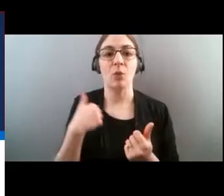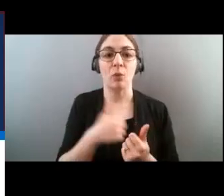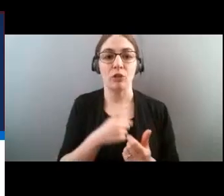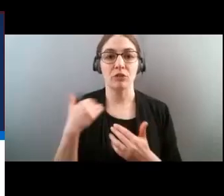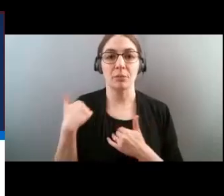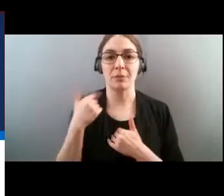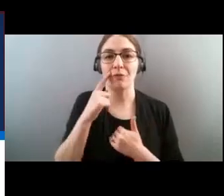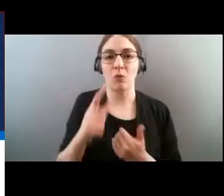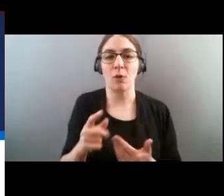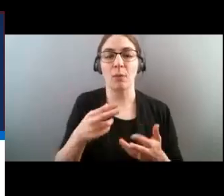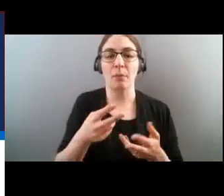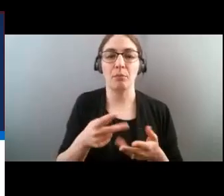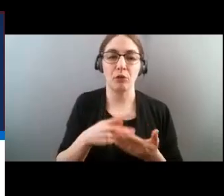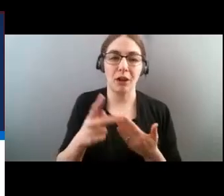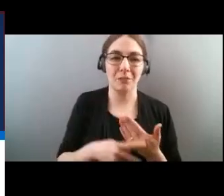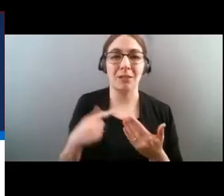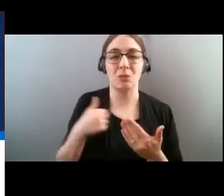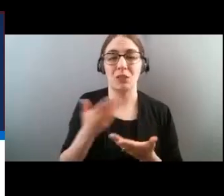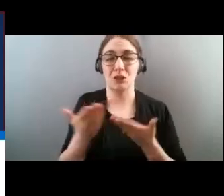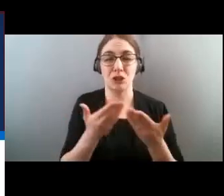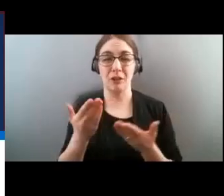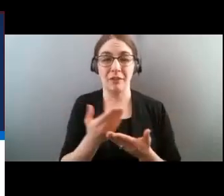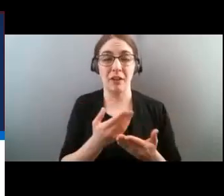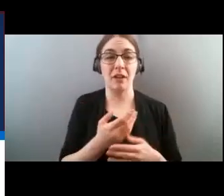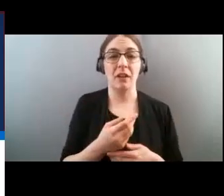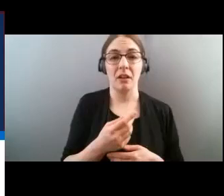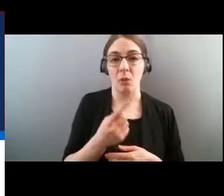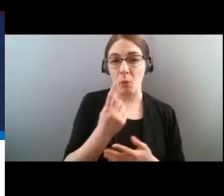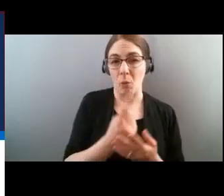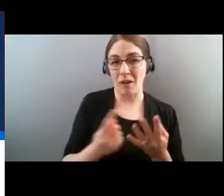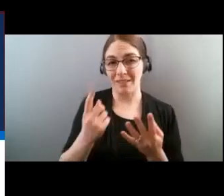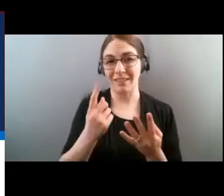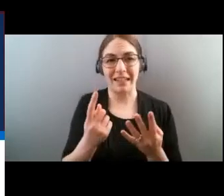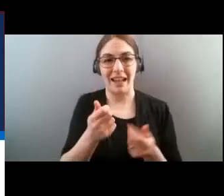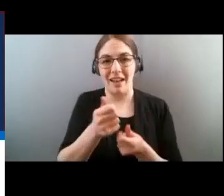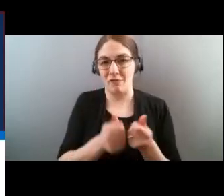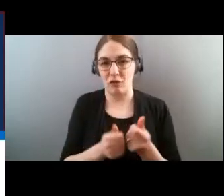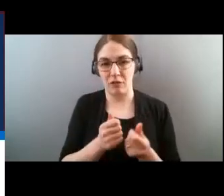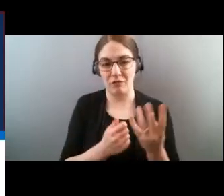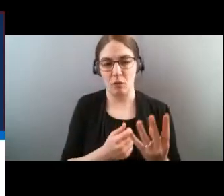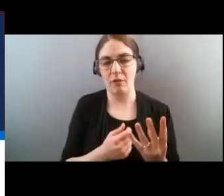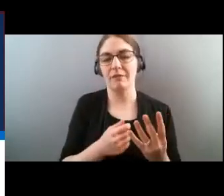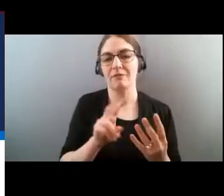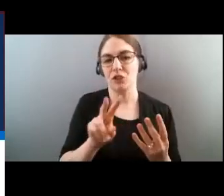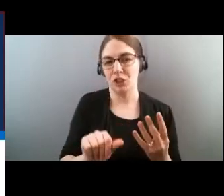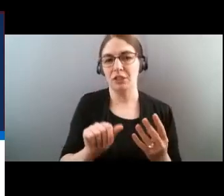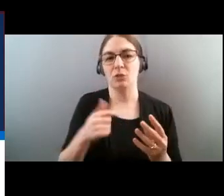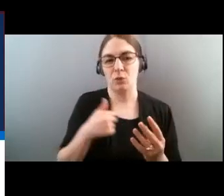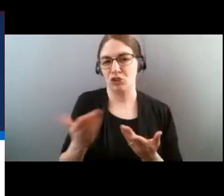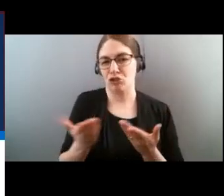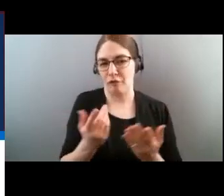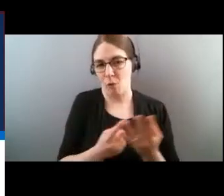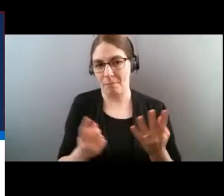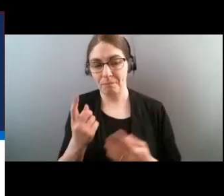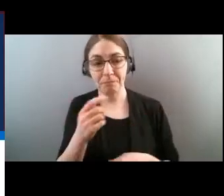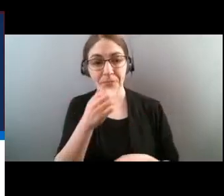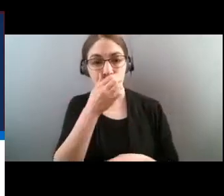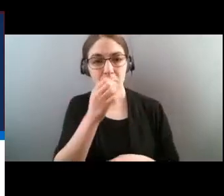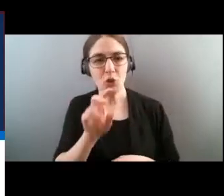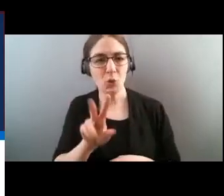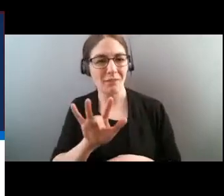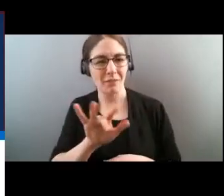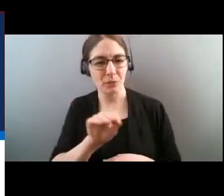Virginians and help everybody ensure a life in safety and well-being and dignity and